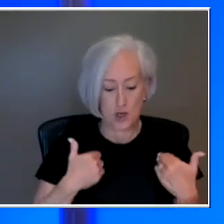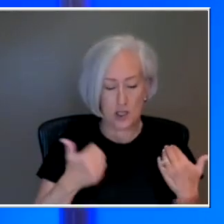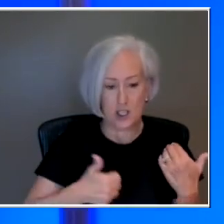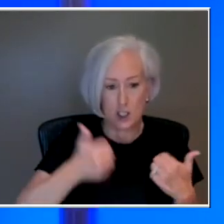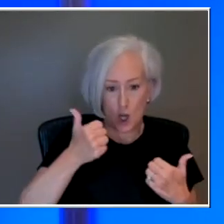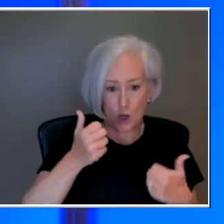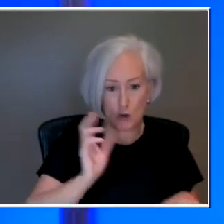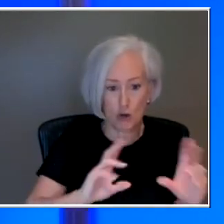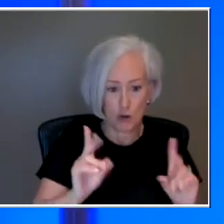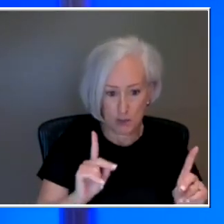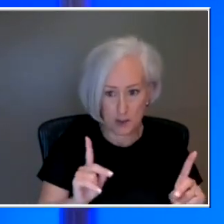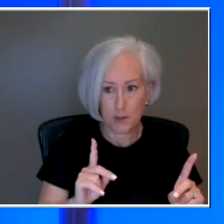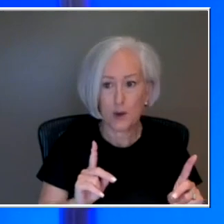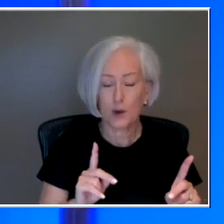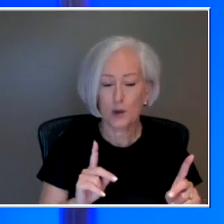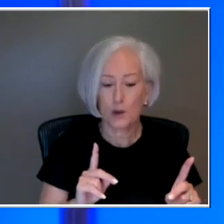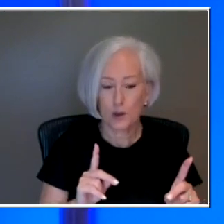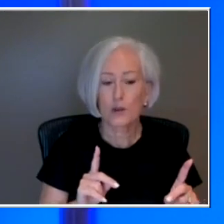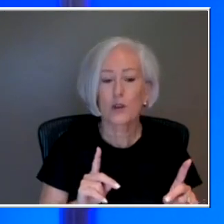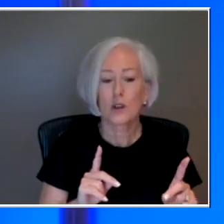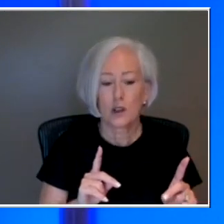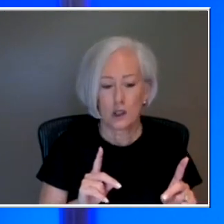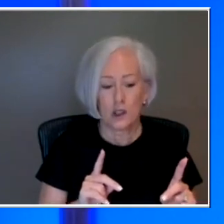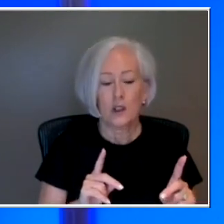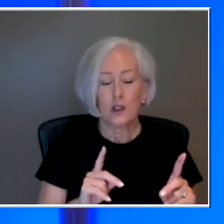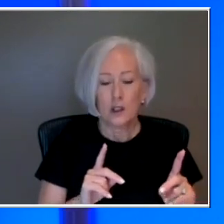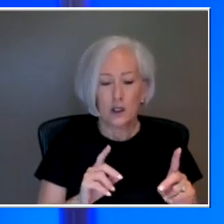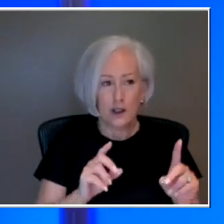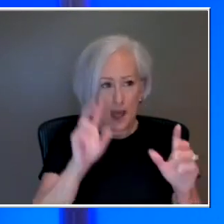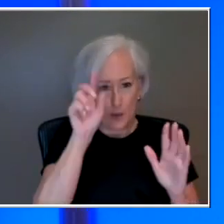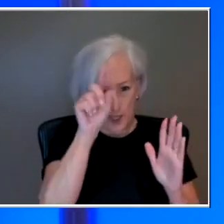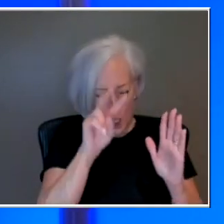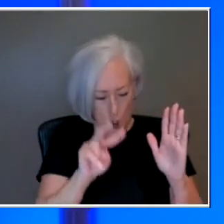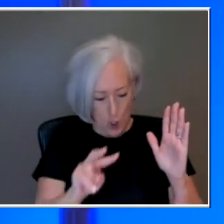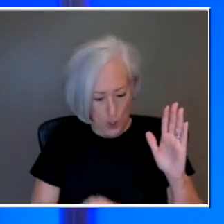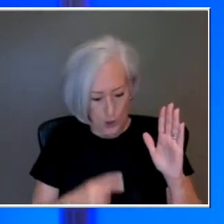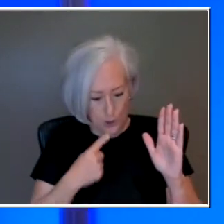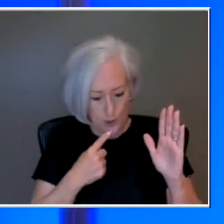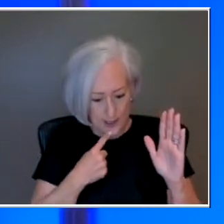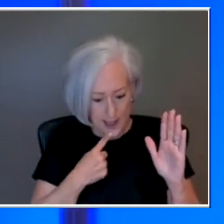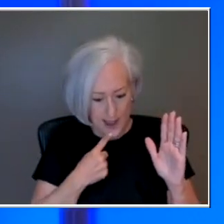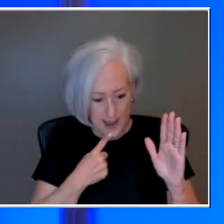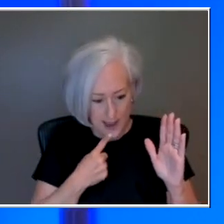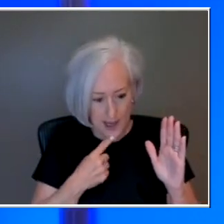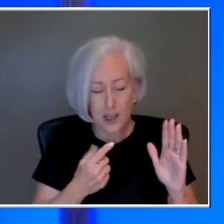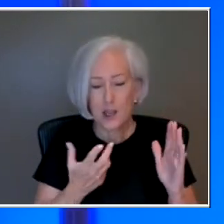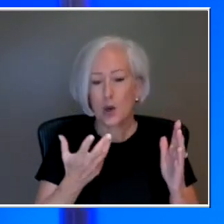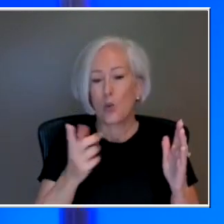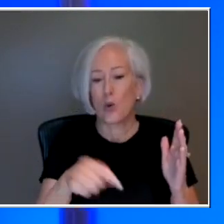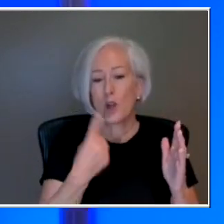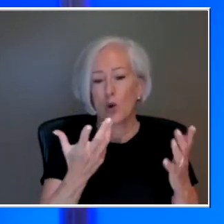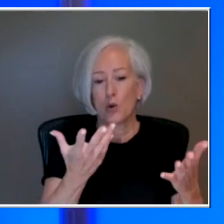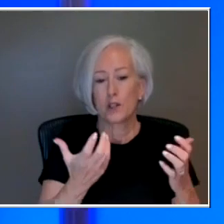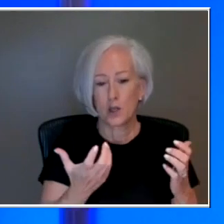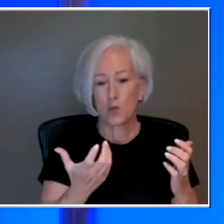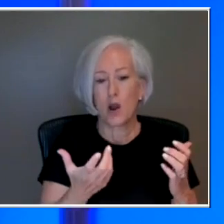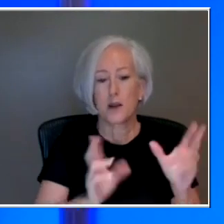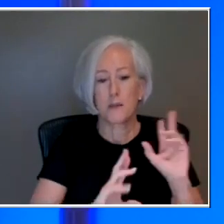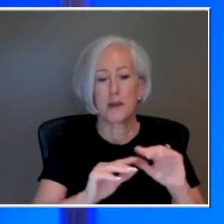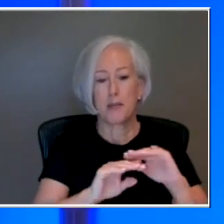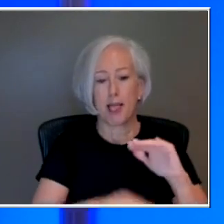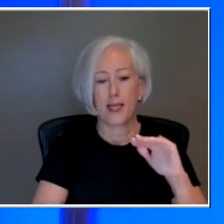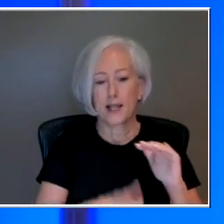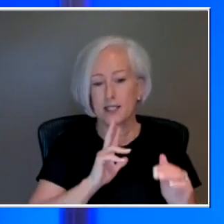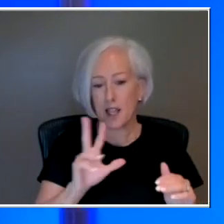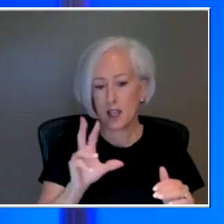cells. So if a choice of 30 donors, then we can say that we only want those who are less than 30. Okay. And so there